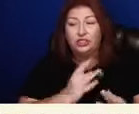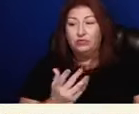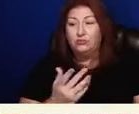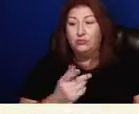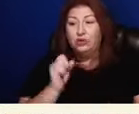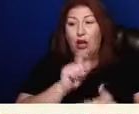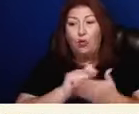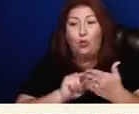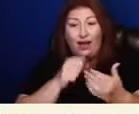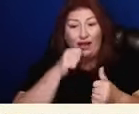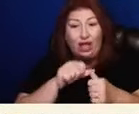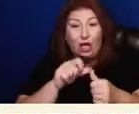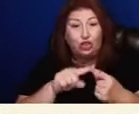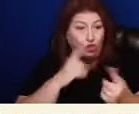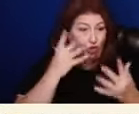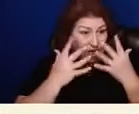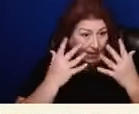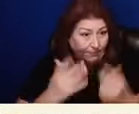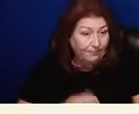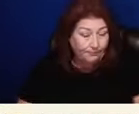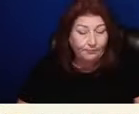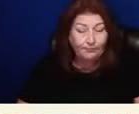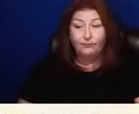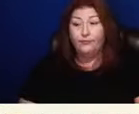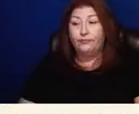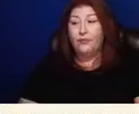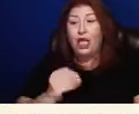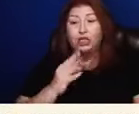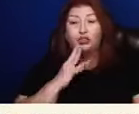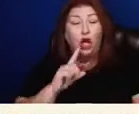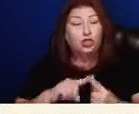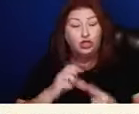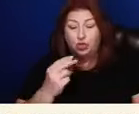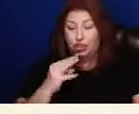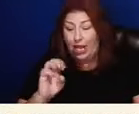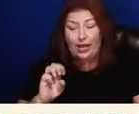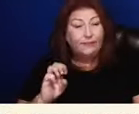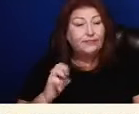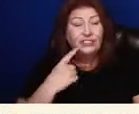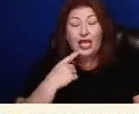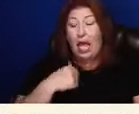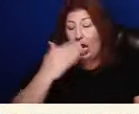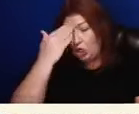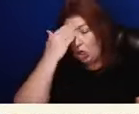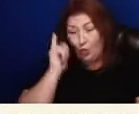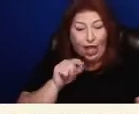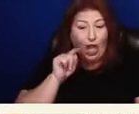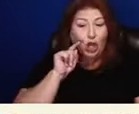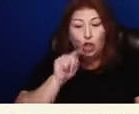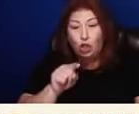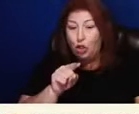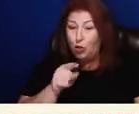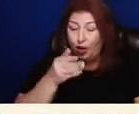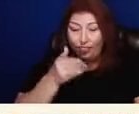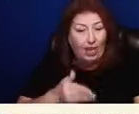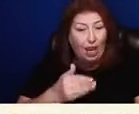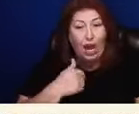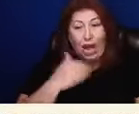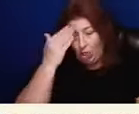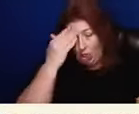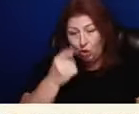letter to shame and talk to shame and say, I know that you exist. I know that you have a